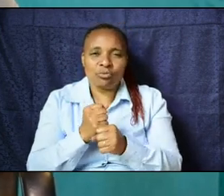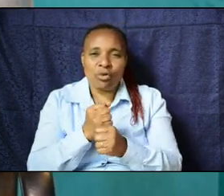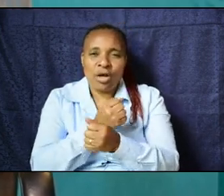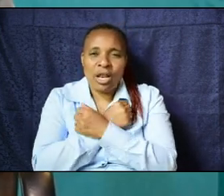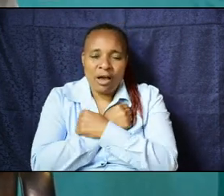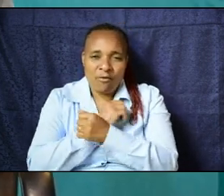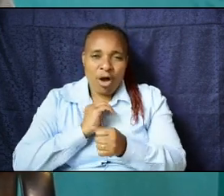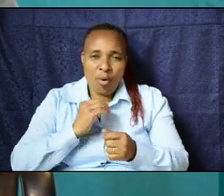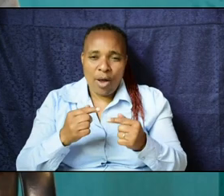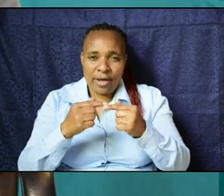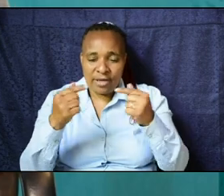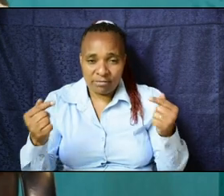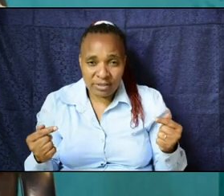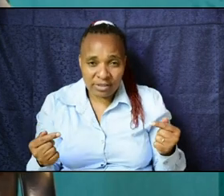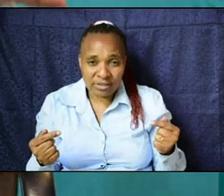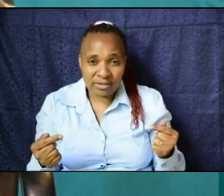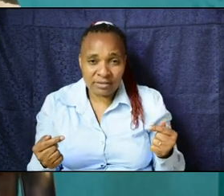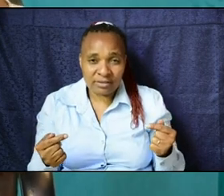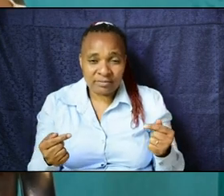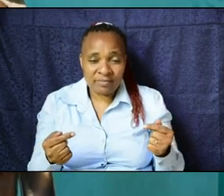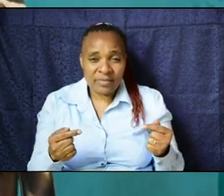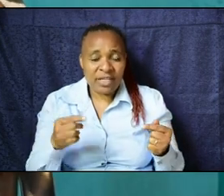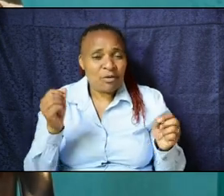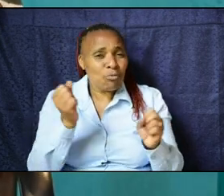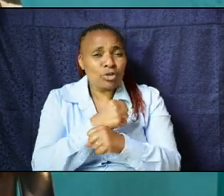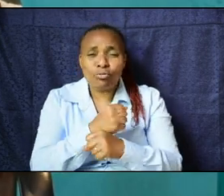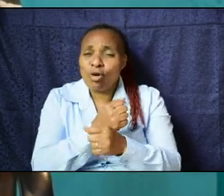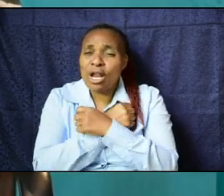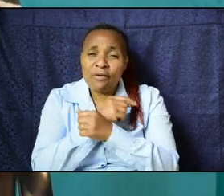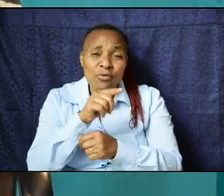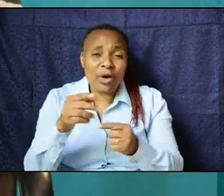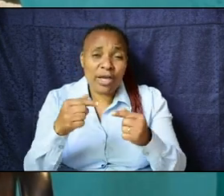enemies. Let me just surprise you guys. You know, you cannot love your enemies.